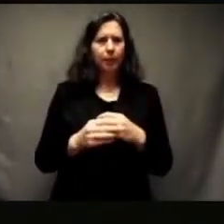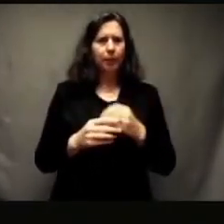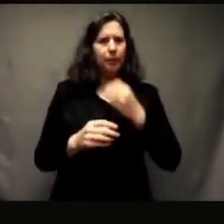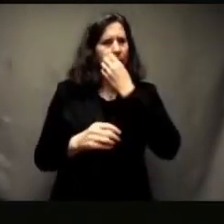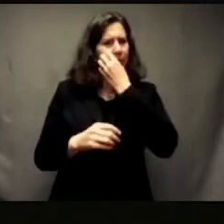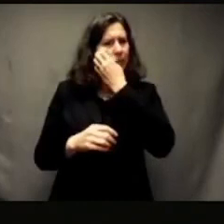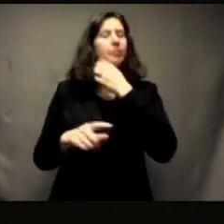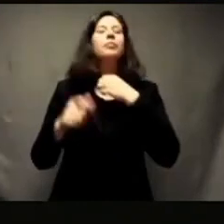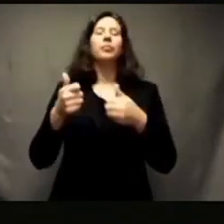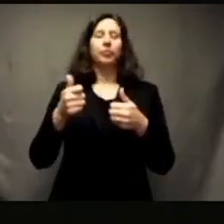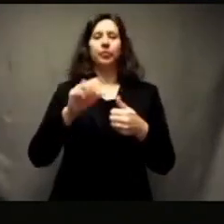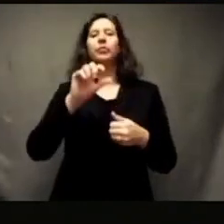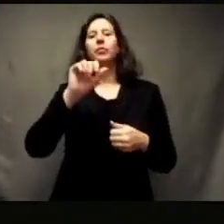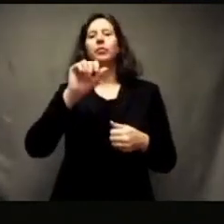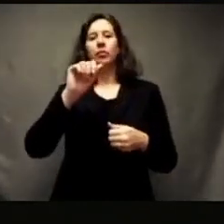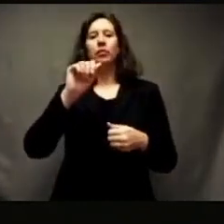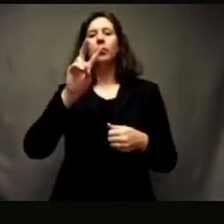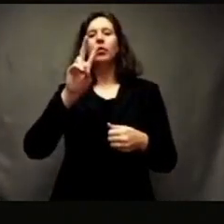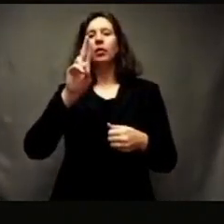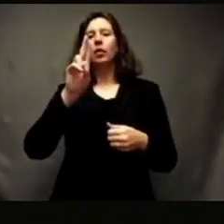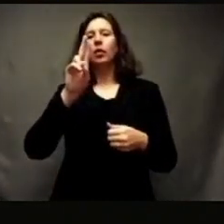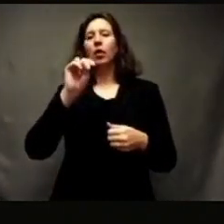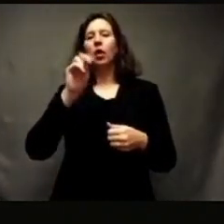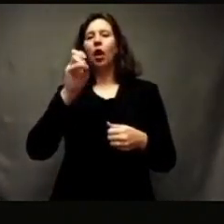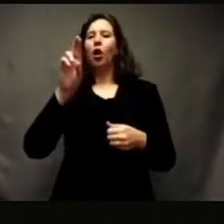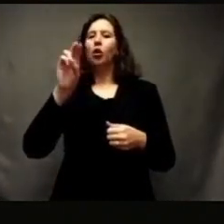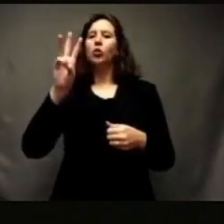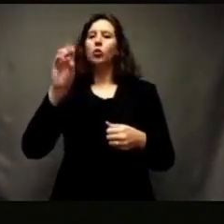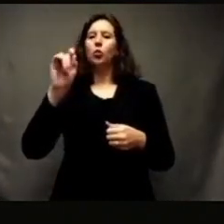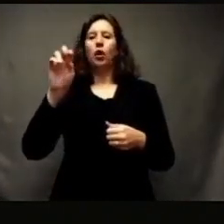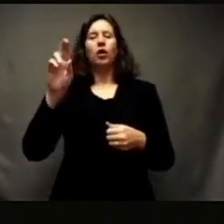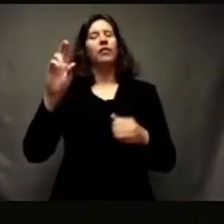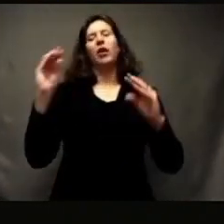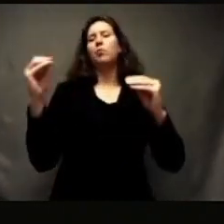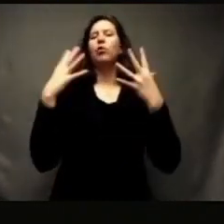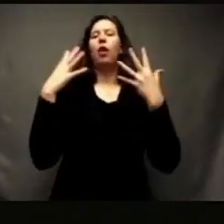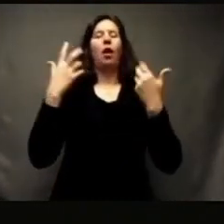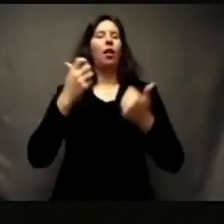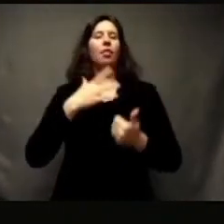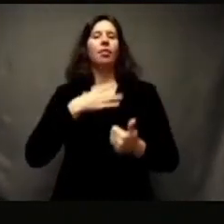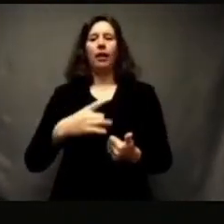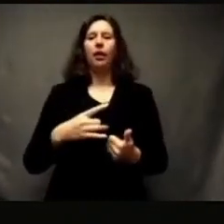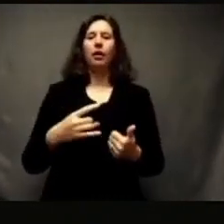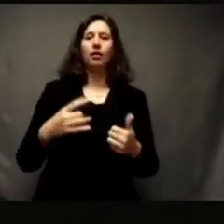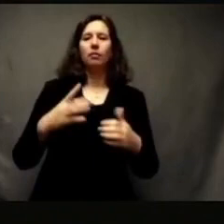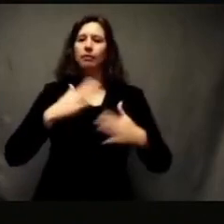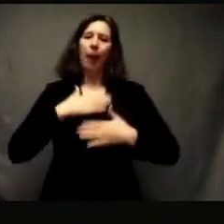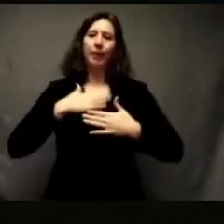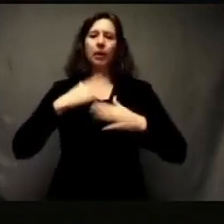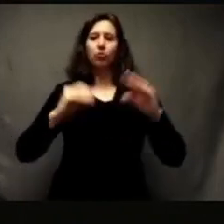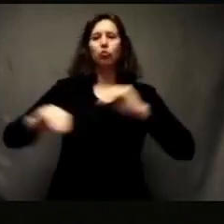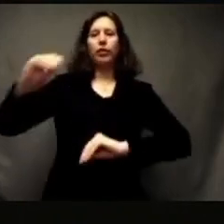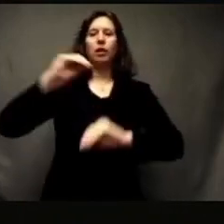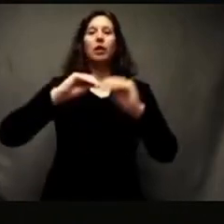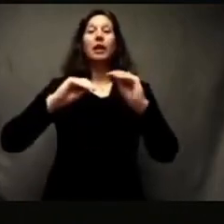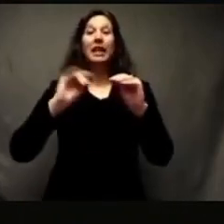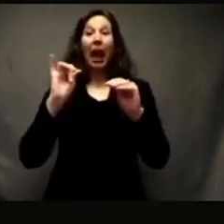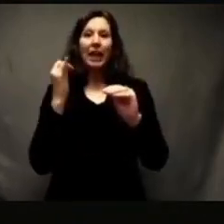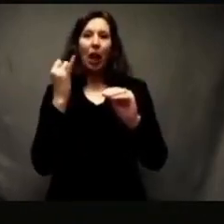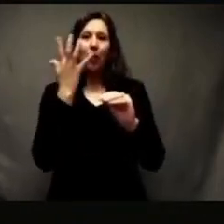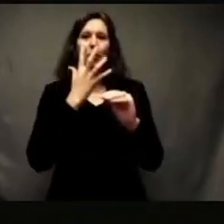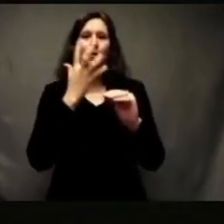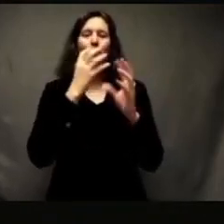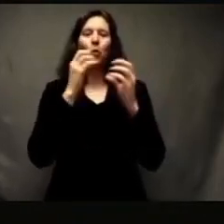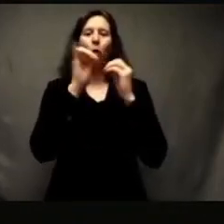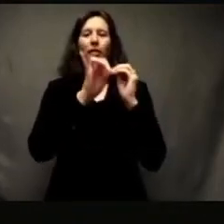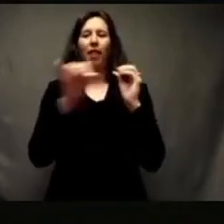Let's see, I like this one. Very bright and vibrant. There we go. Okay, it's starting to look more like a game now.